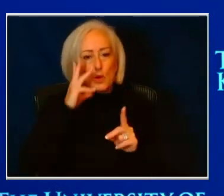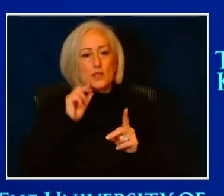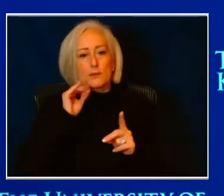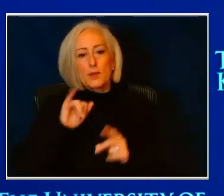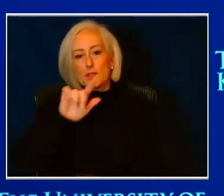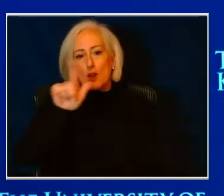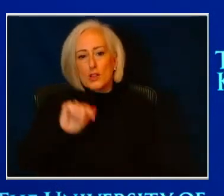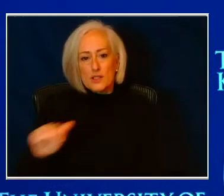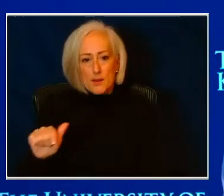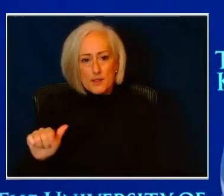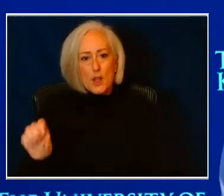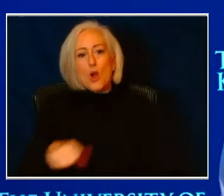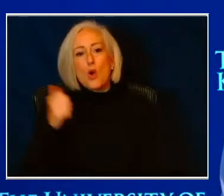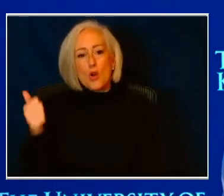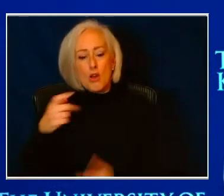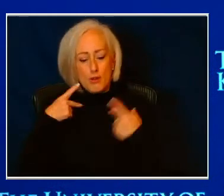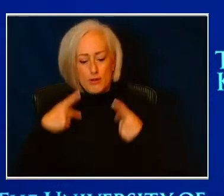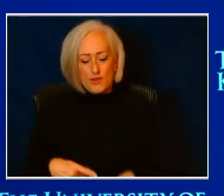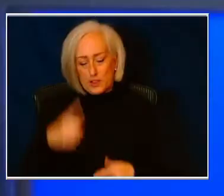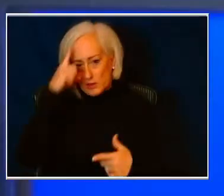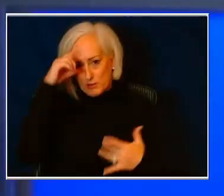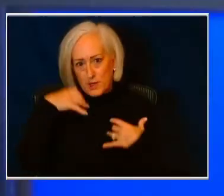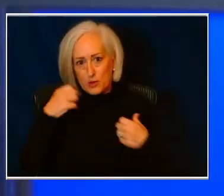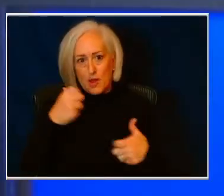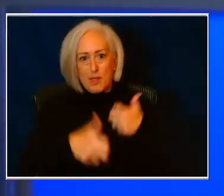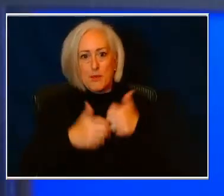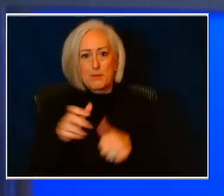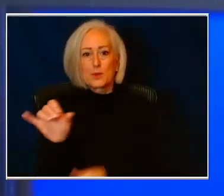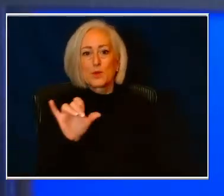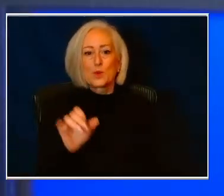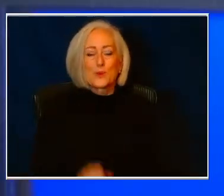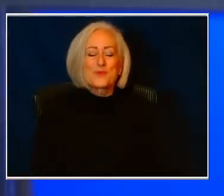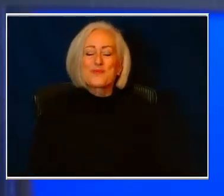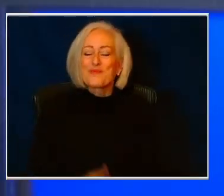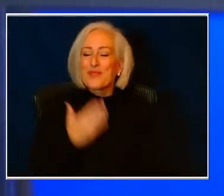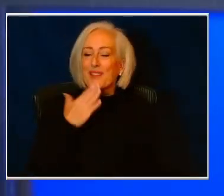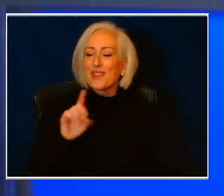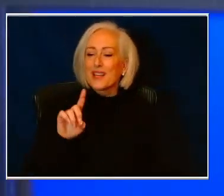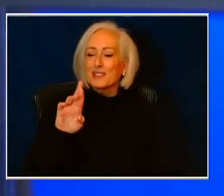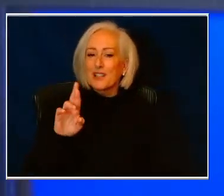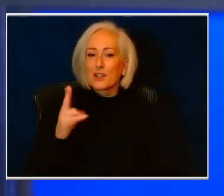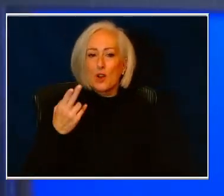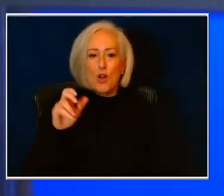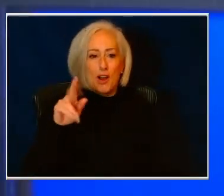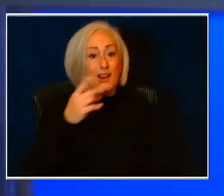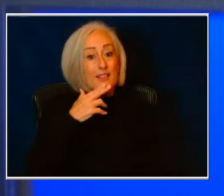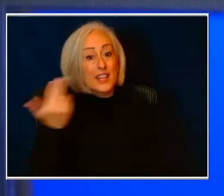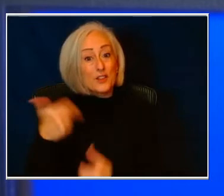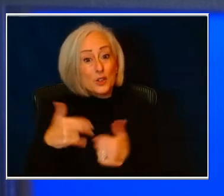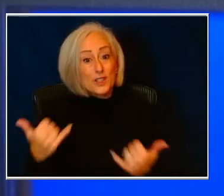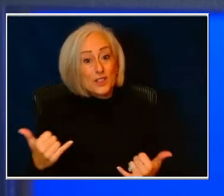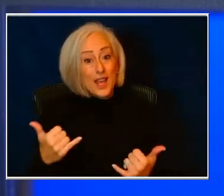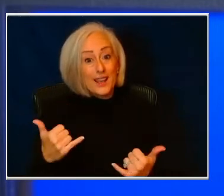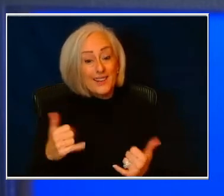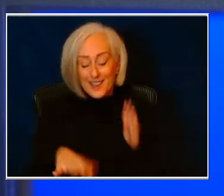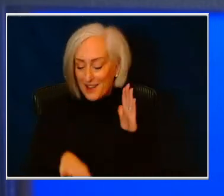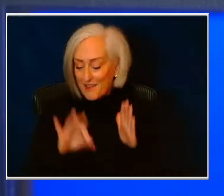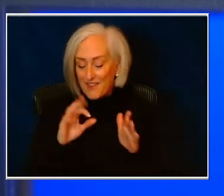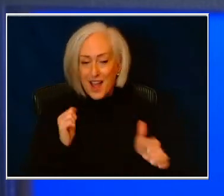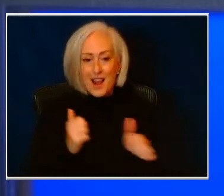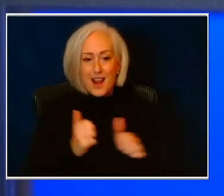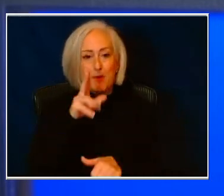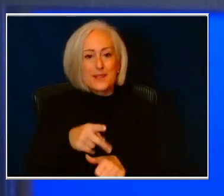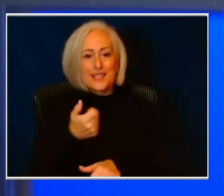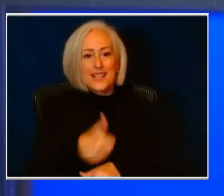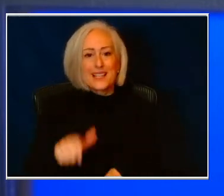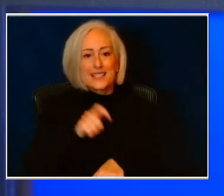physical and mental health issues as well. Doc Hawk, thanks so much, and thank you for being with us today. You can catch our updates anytime by logging back on to